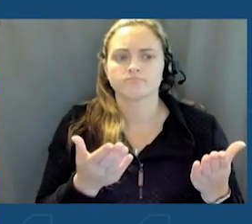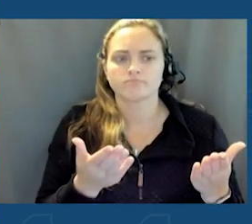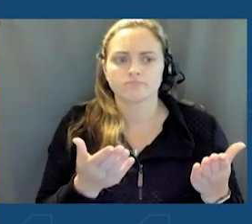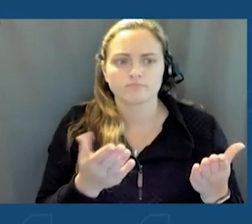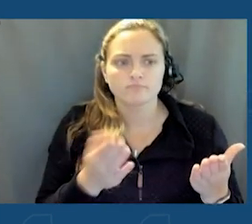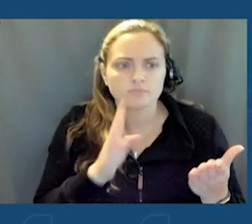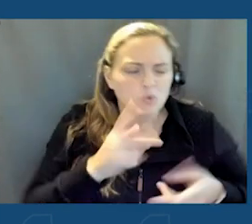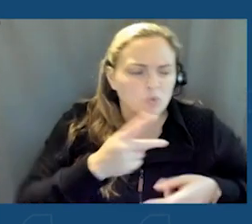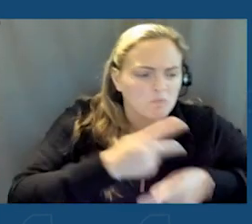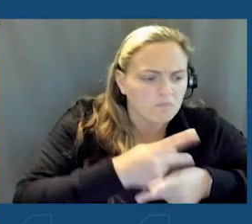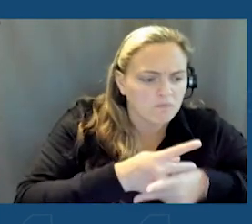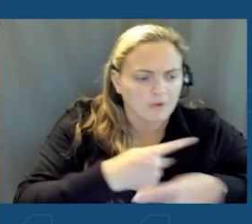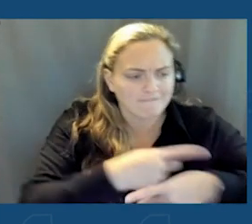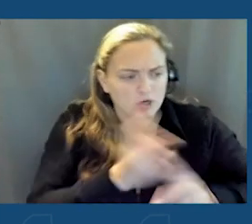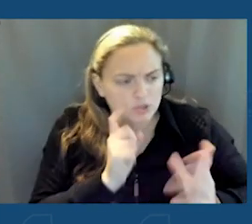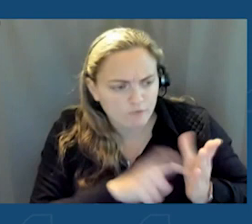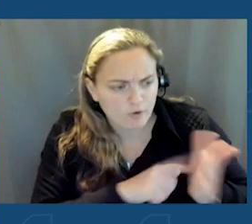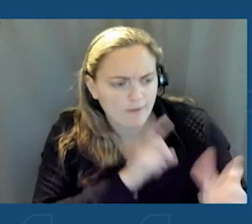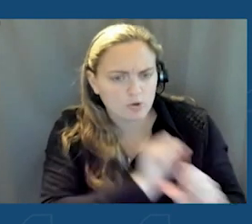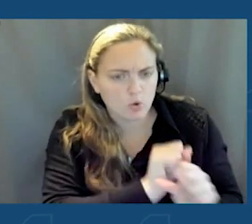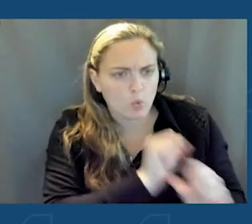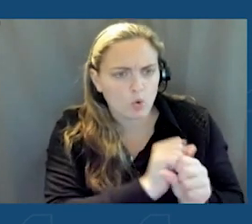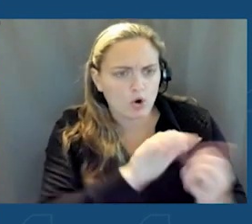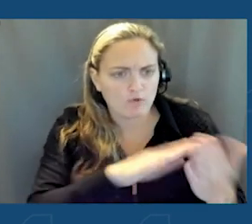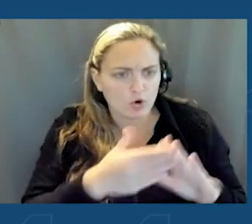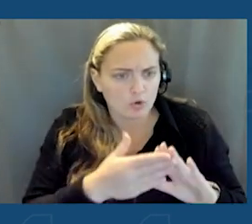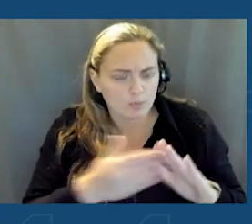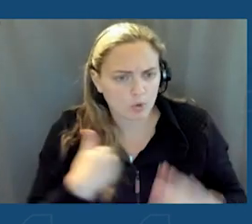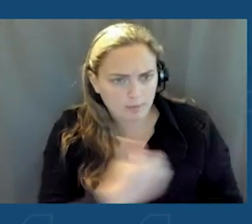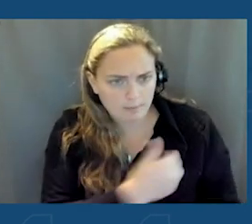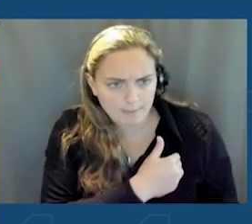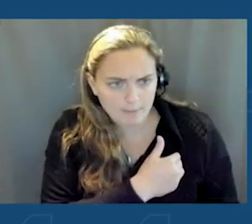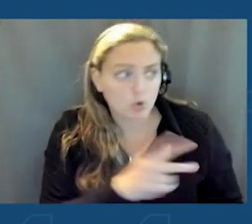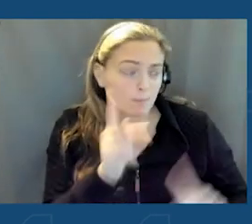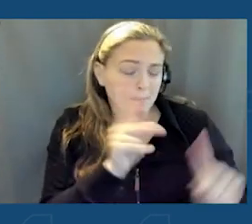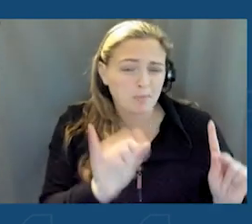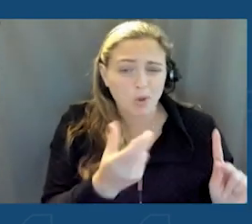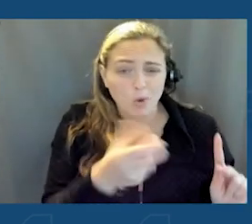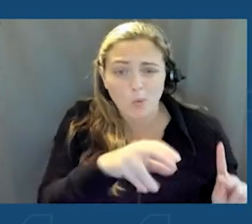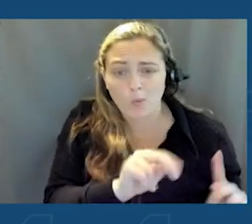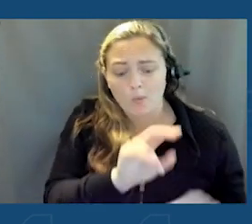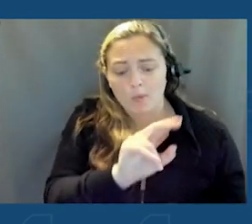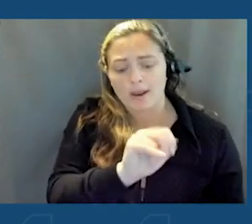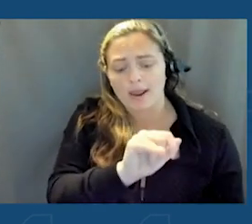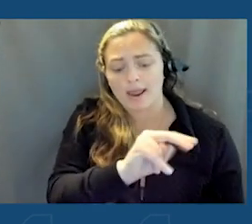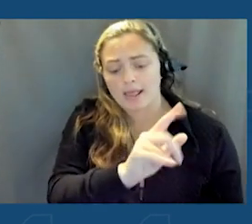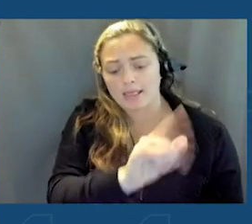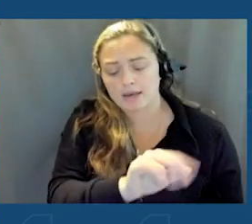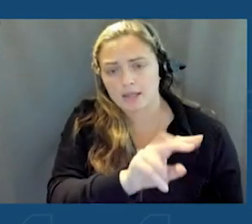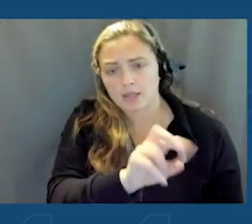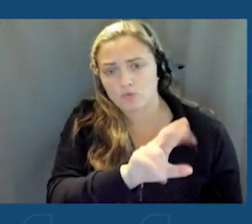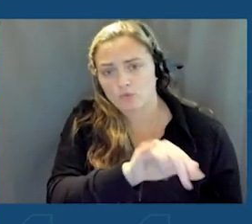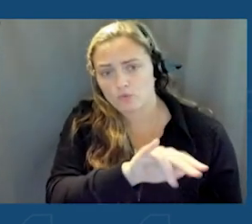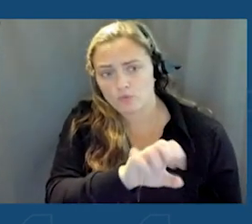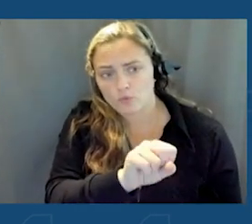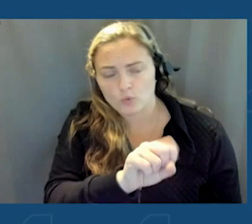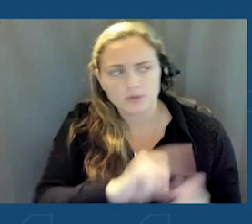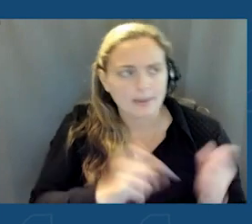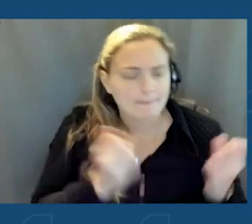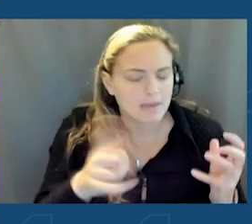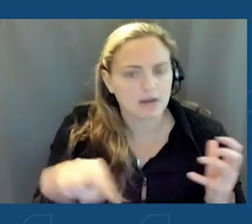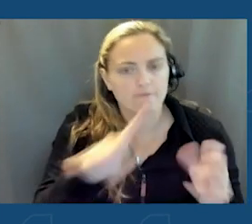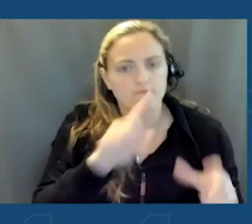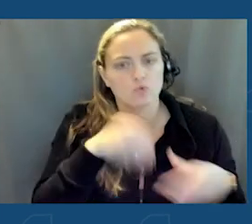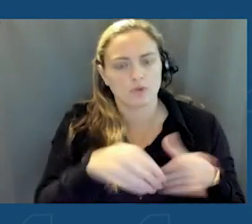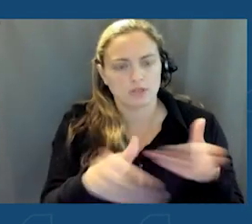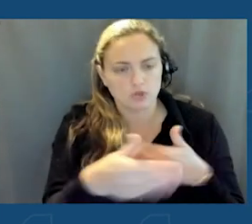and recognize the work of our community members, folks like our own Anthony Newells, and so many of you in this